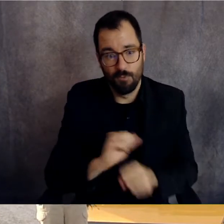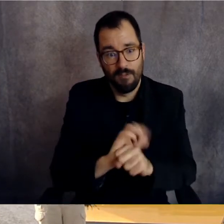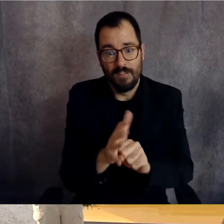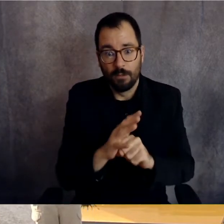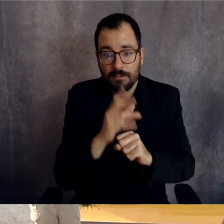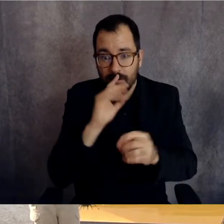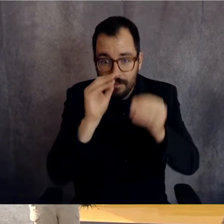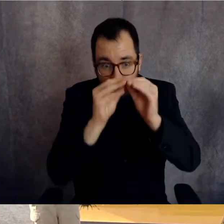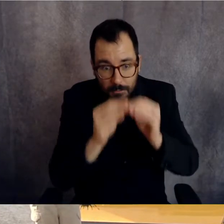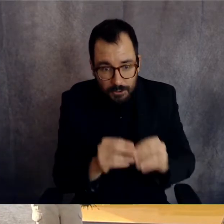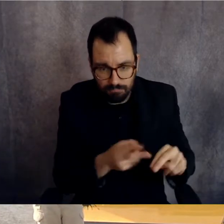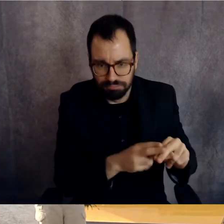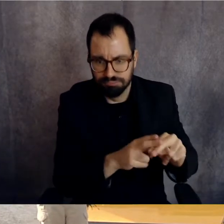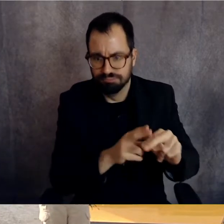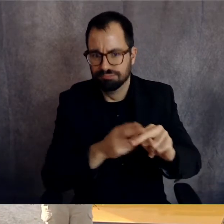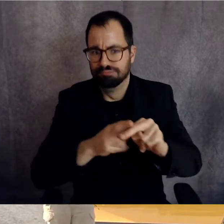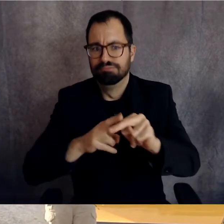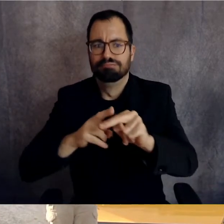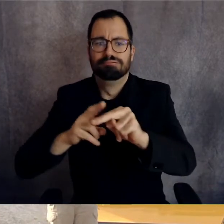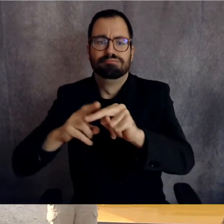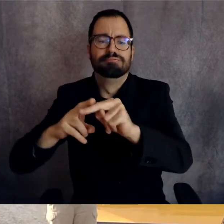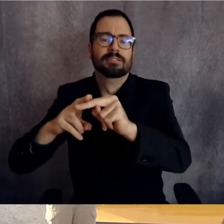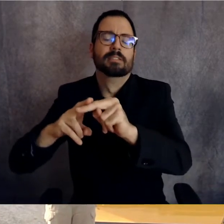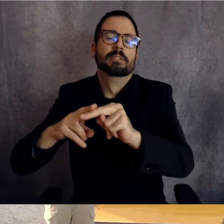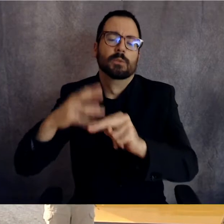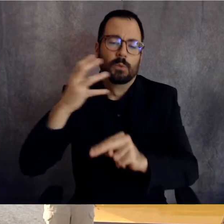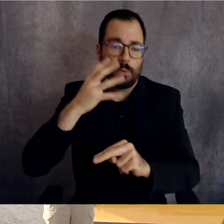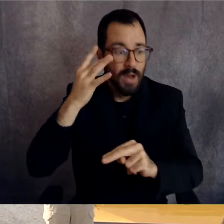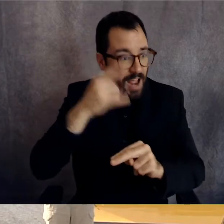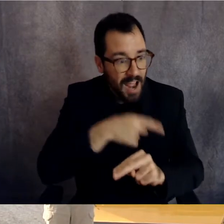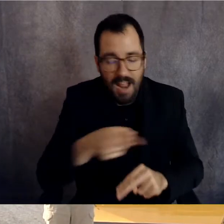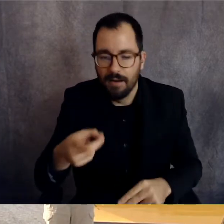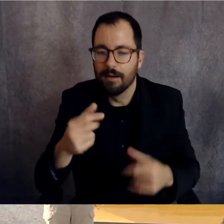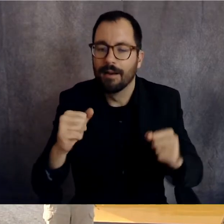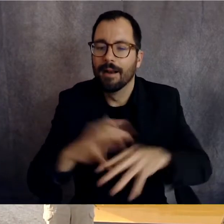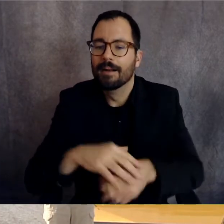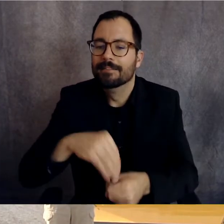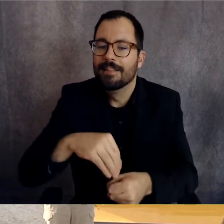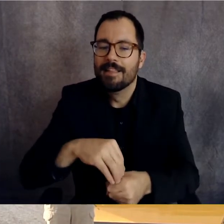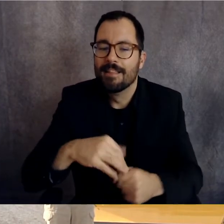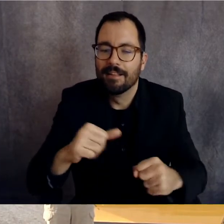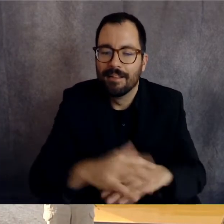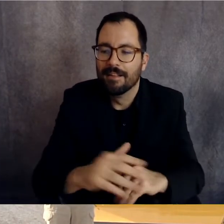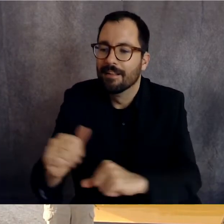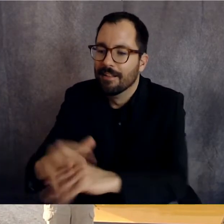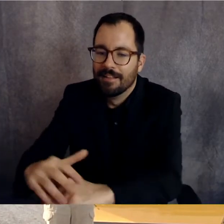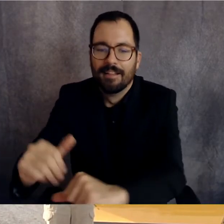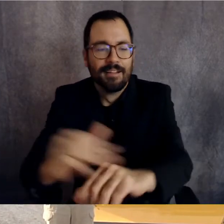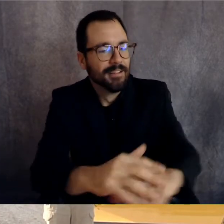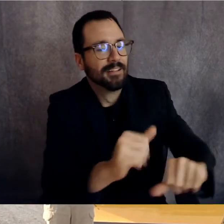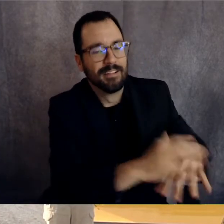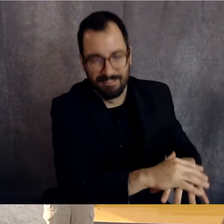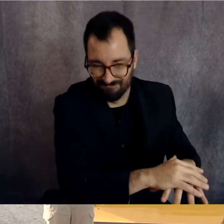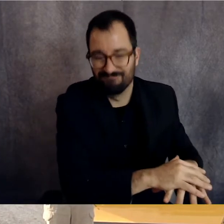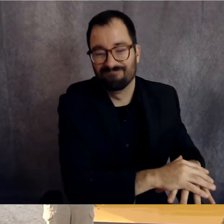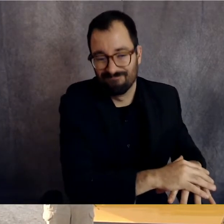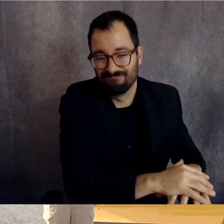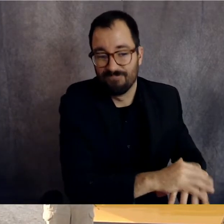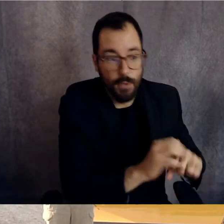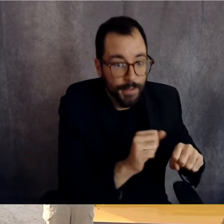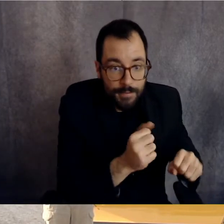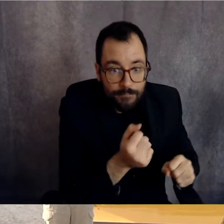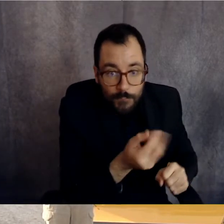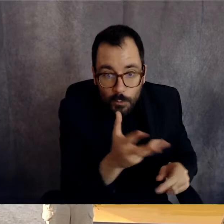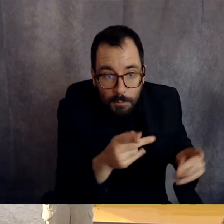last thing we need to see is continue to see these cases coming from indoor gatherings. It's important to get tested. Our free